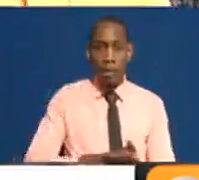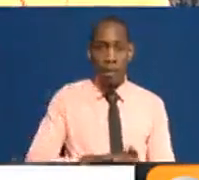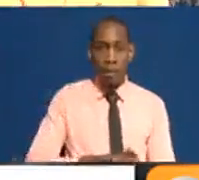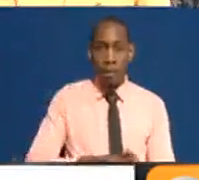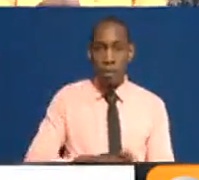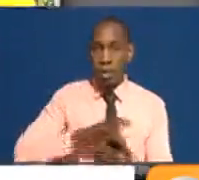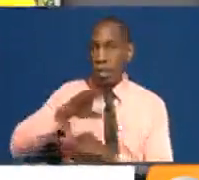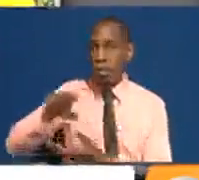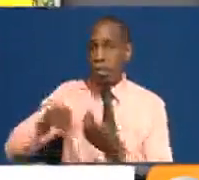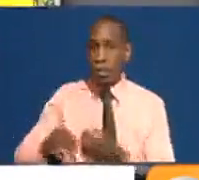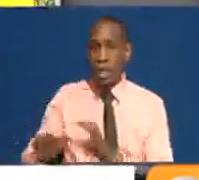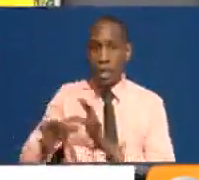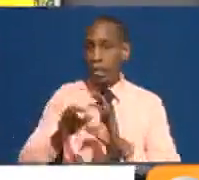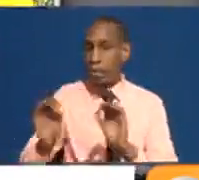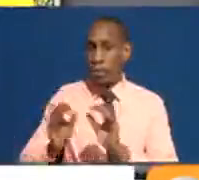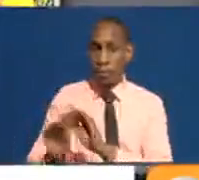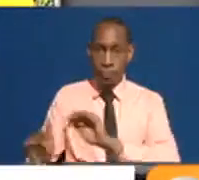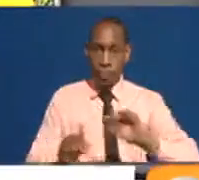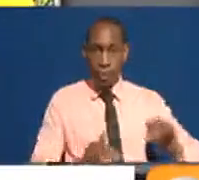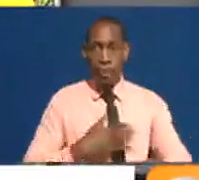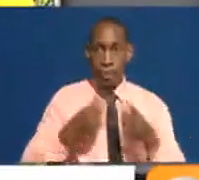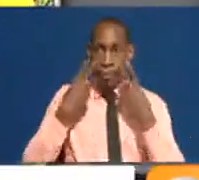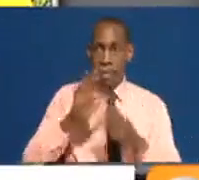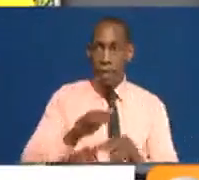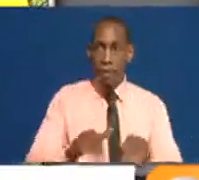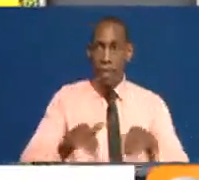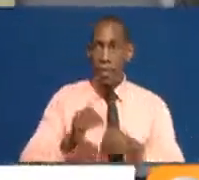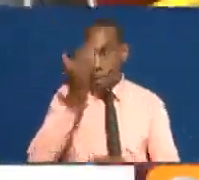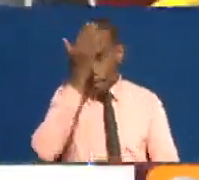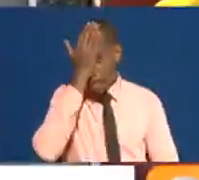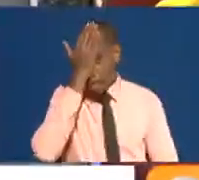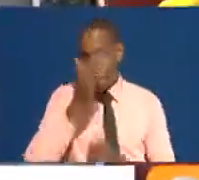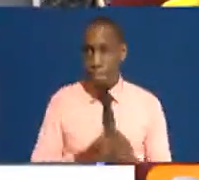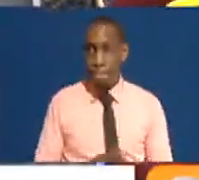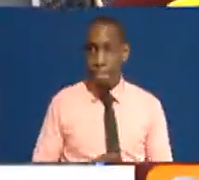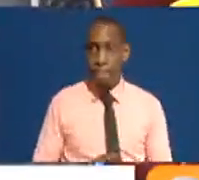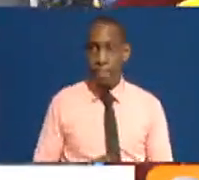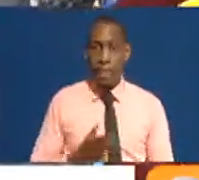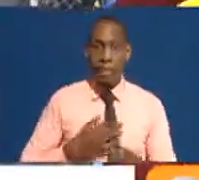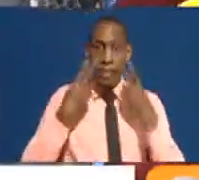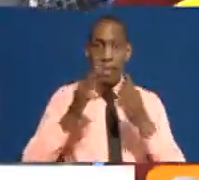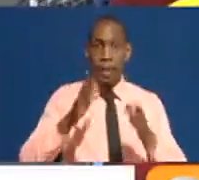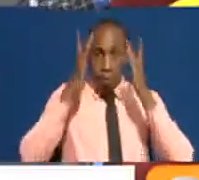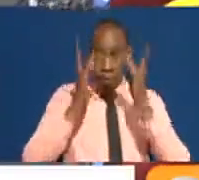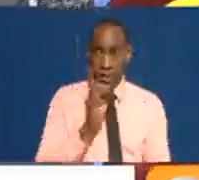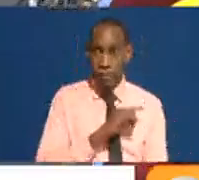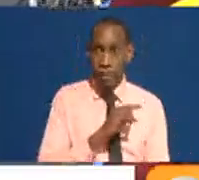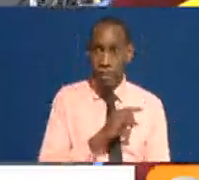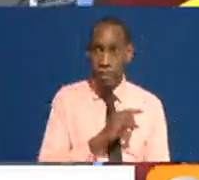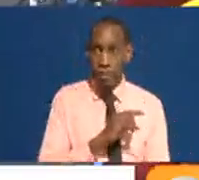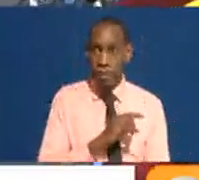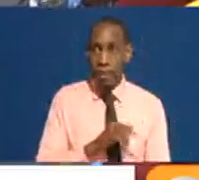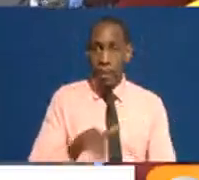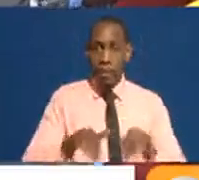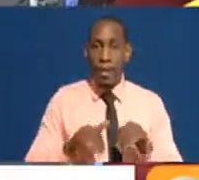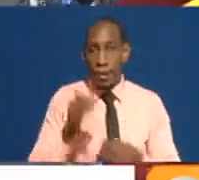watu ya Azimio. Mimi nimeona nyinyi mnagoja Monday. Mimi naona mshaamua.